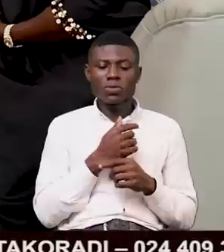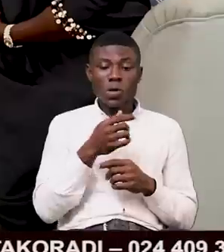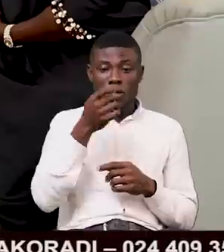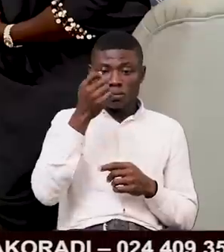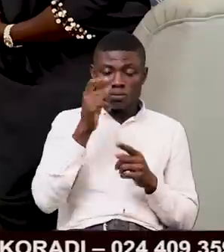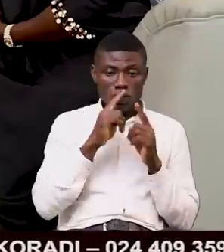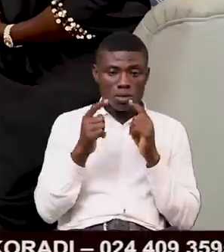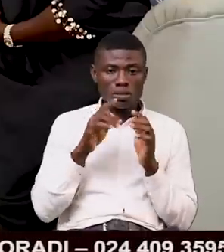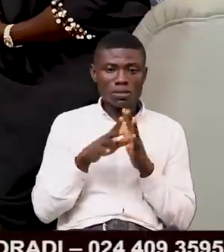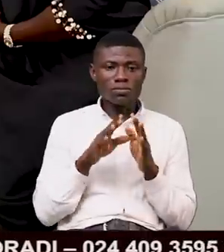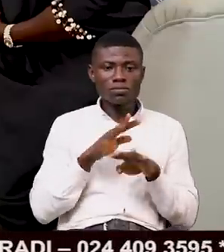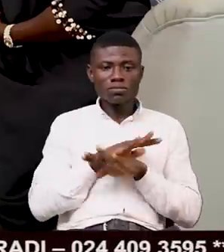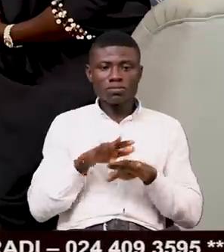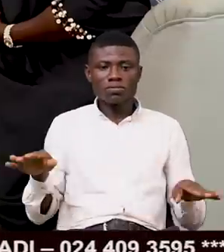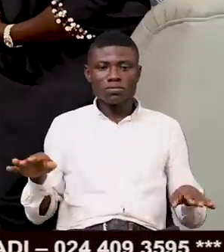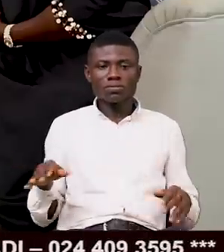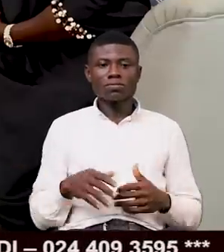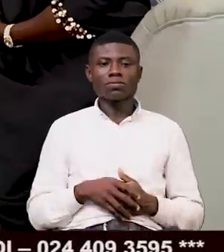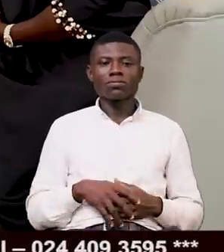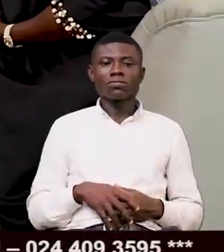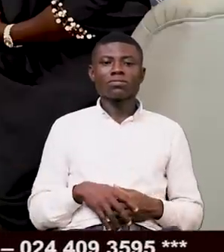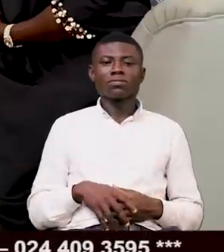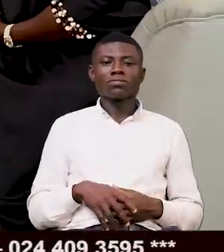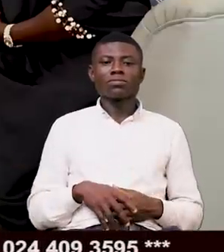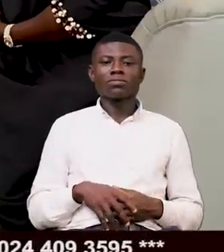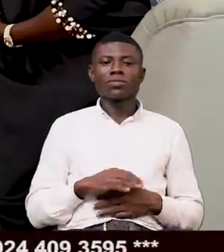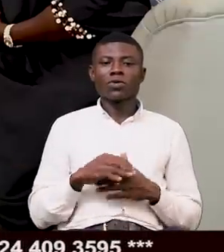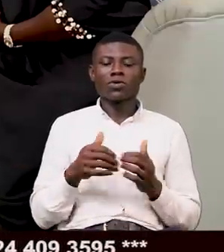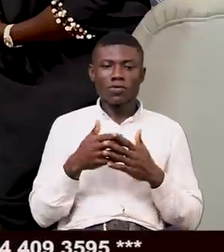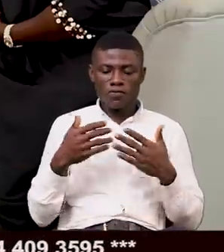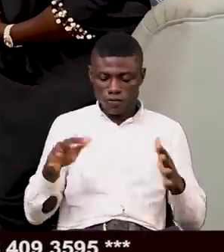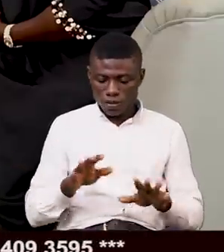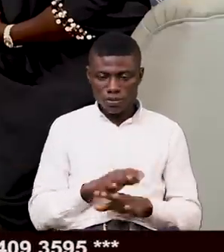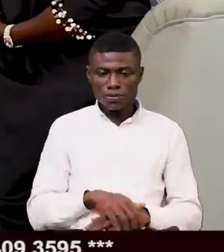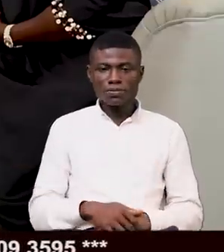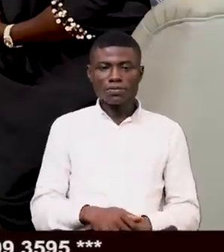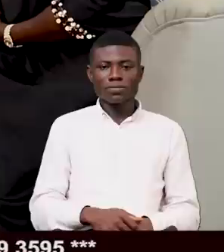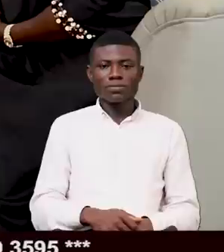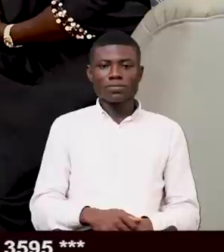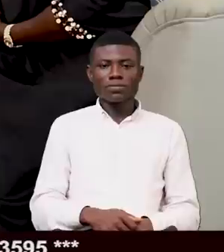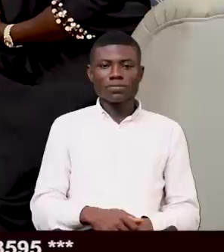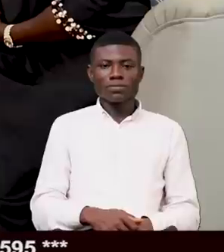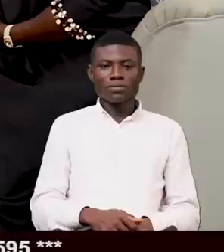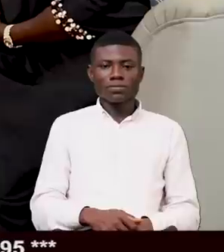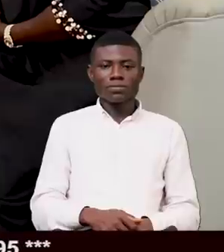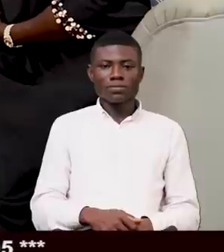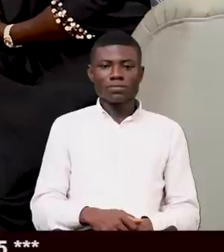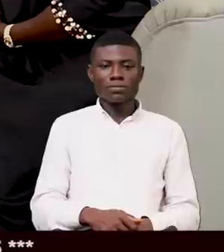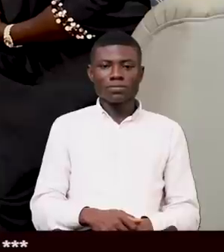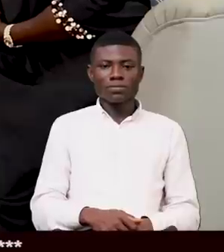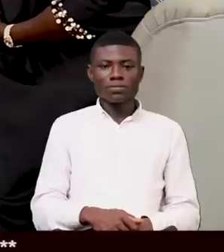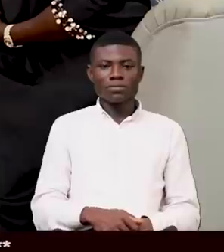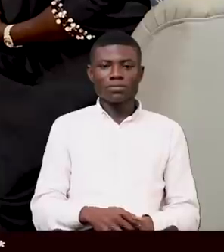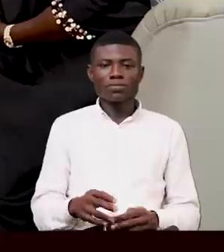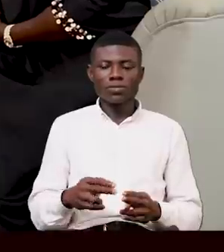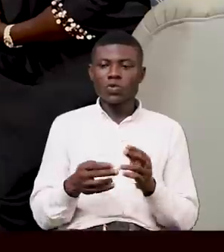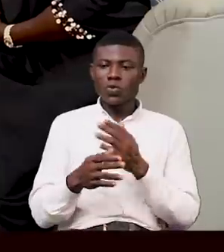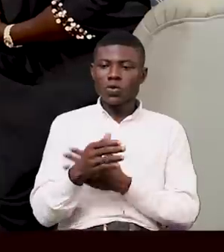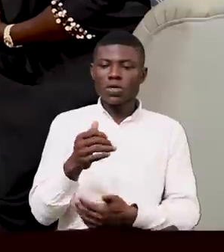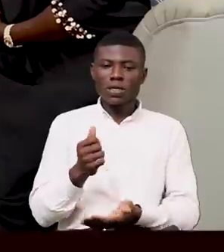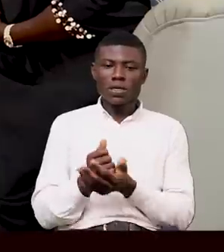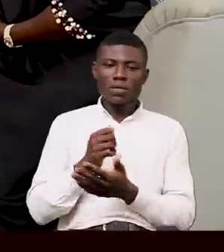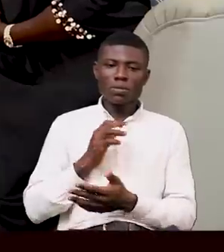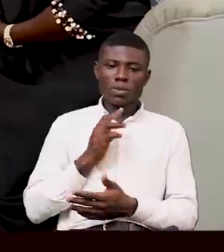basque. Na fe mbi beka o isi from the about ngase na na yekom esi yes nti awurade aboa